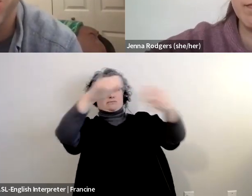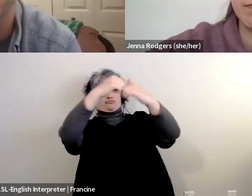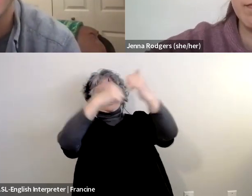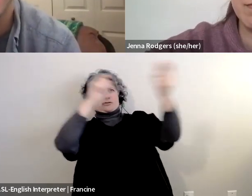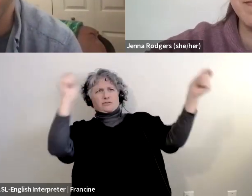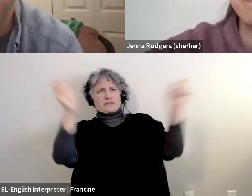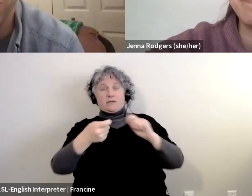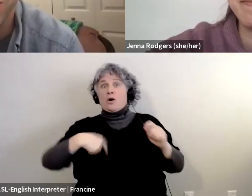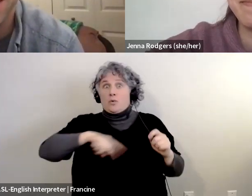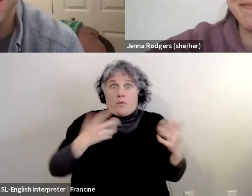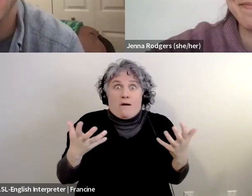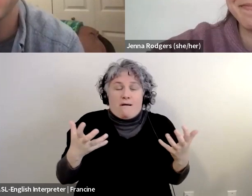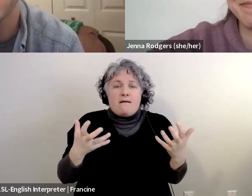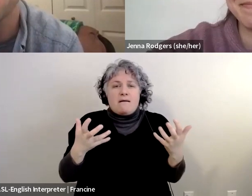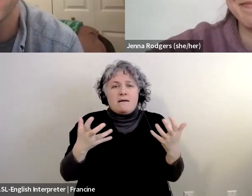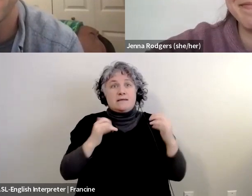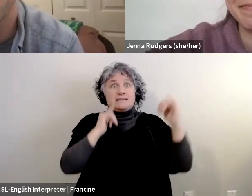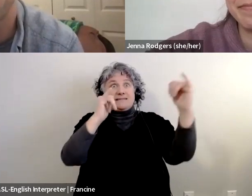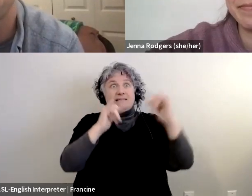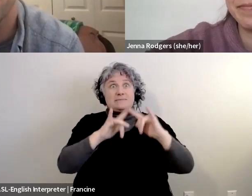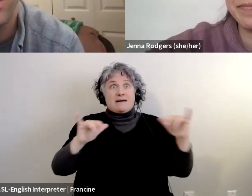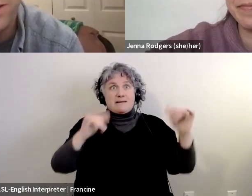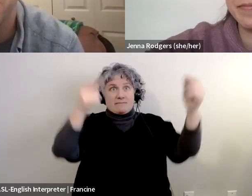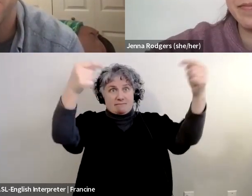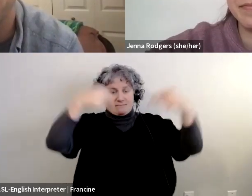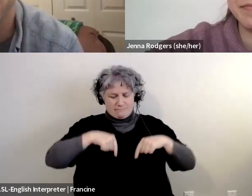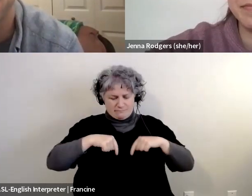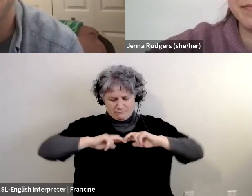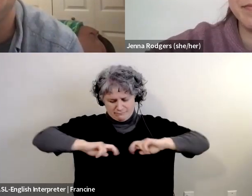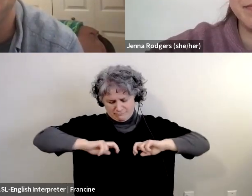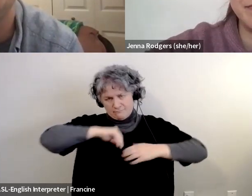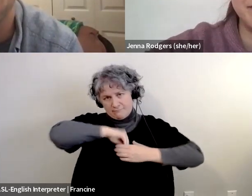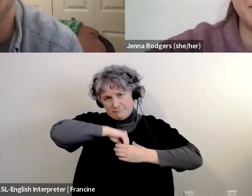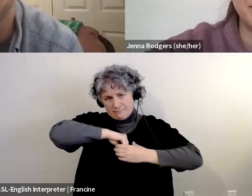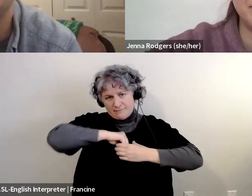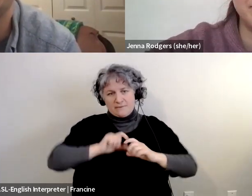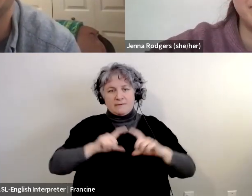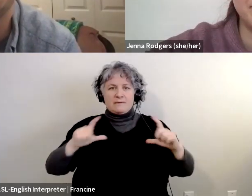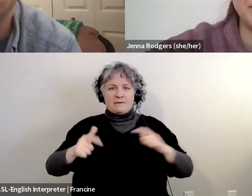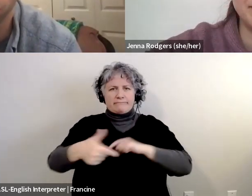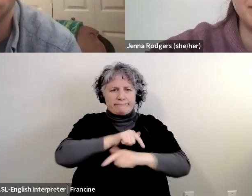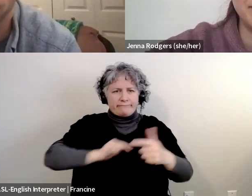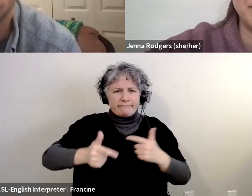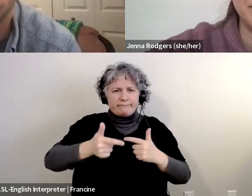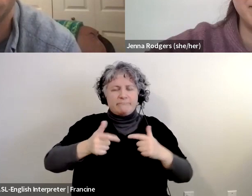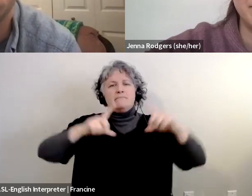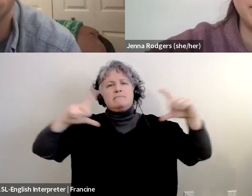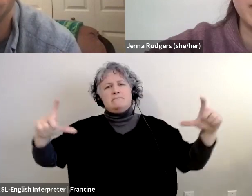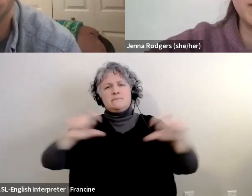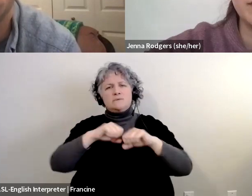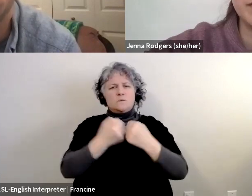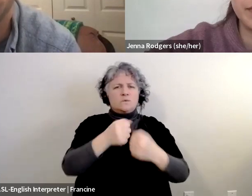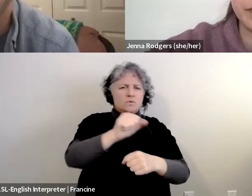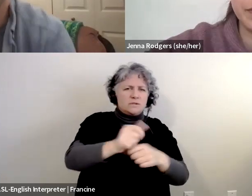want to and work on those things at the same time. We can sometimes go back to that internal individual reflection.